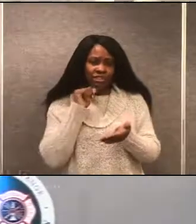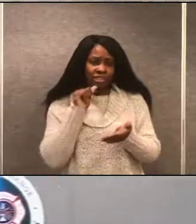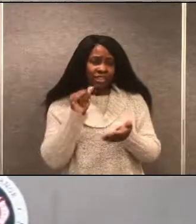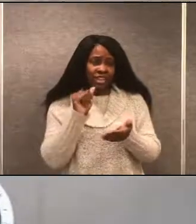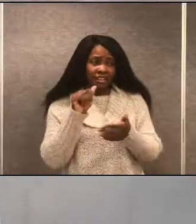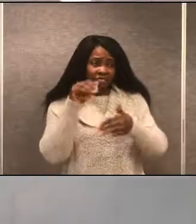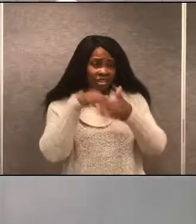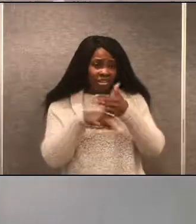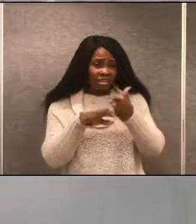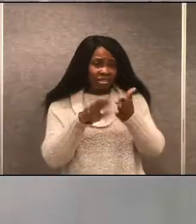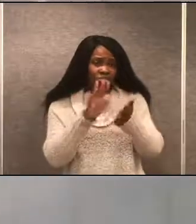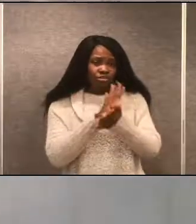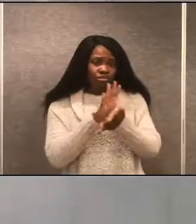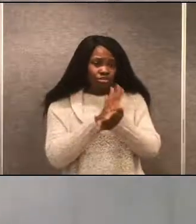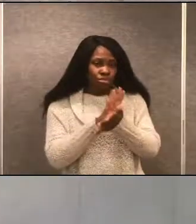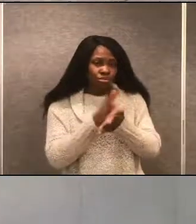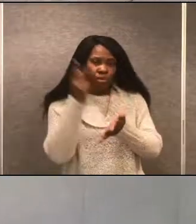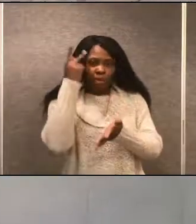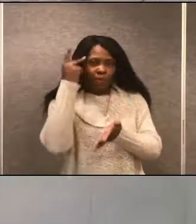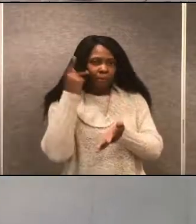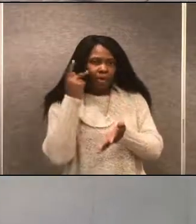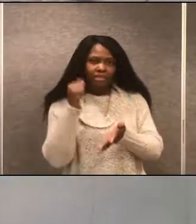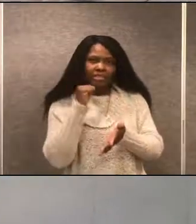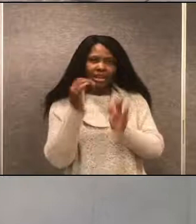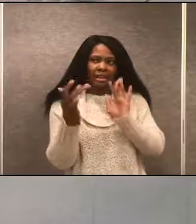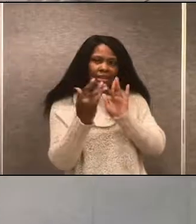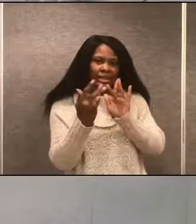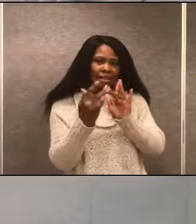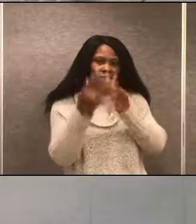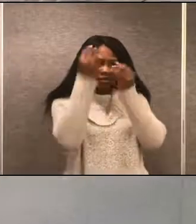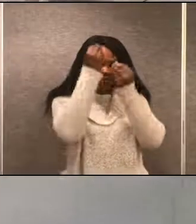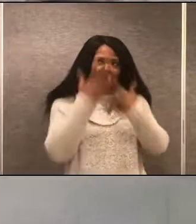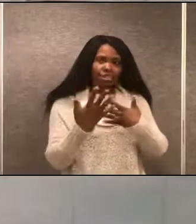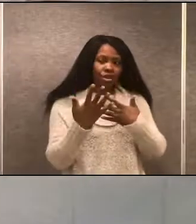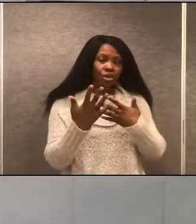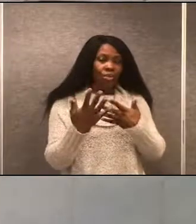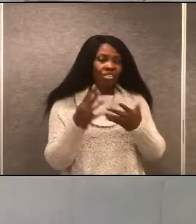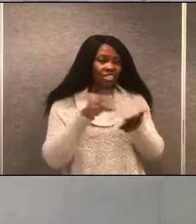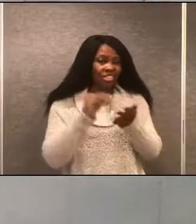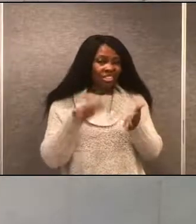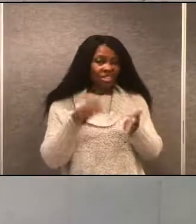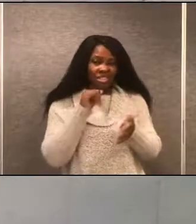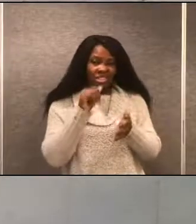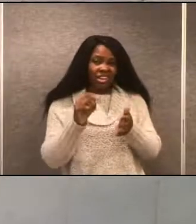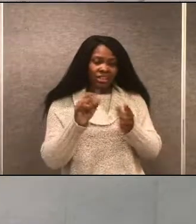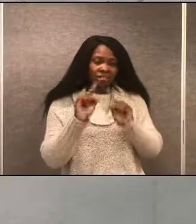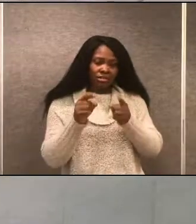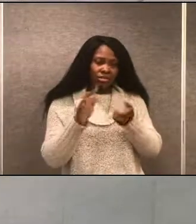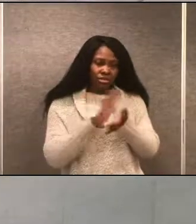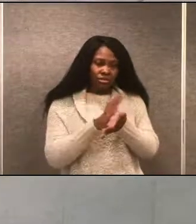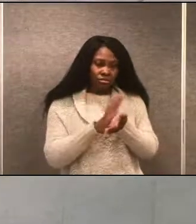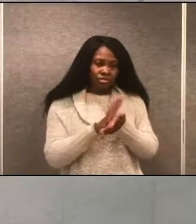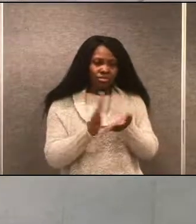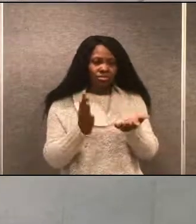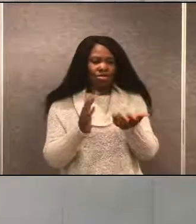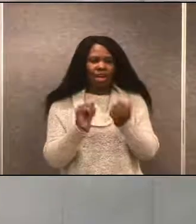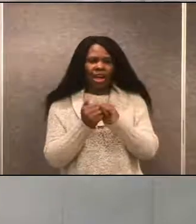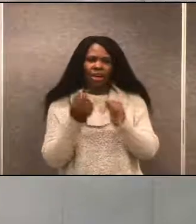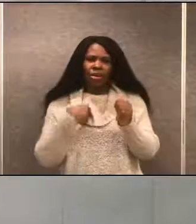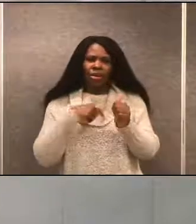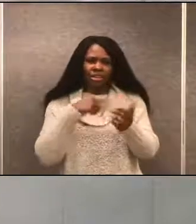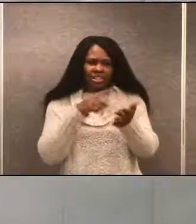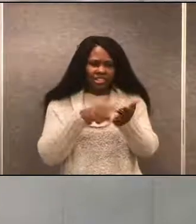said that they are missing school? What wellness checks are being done for students who haven't been participating virtually?